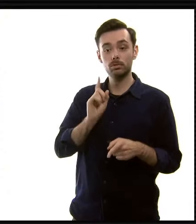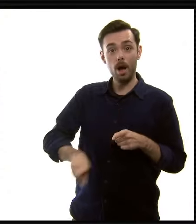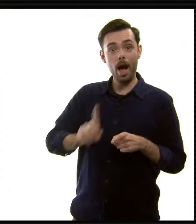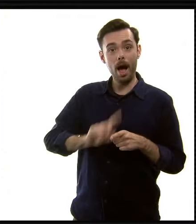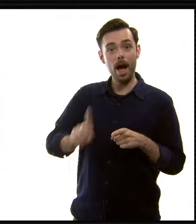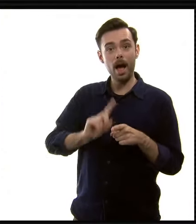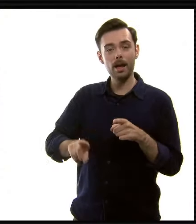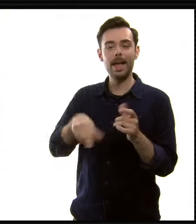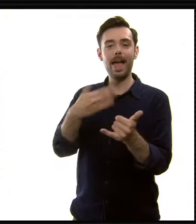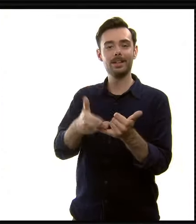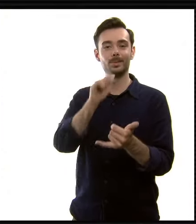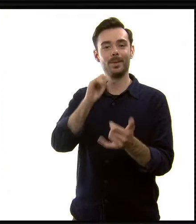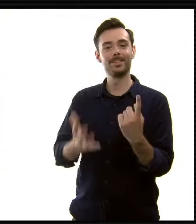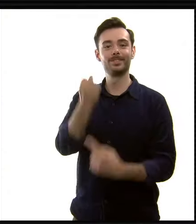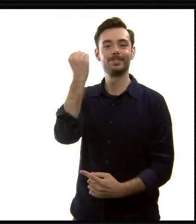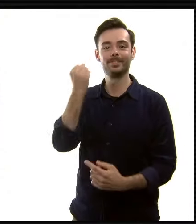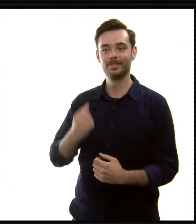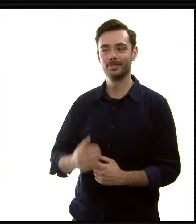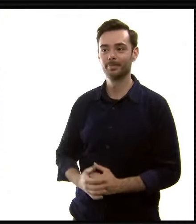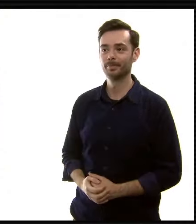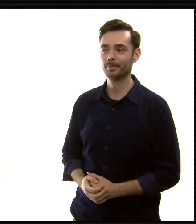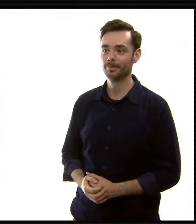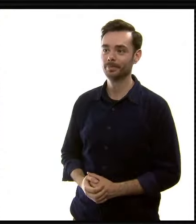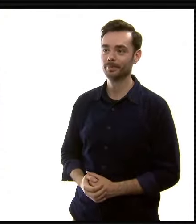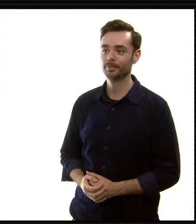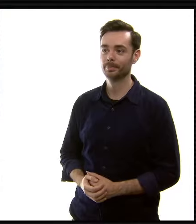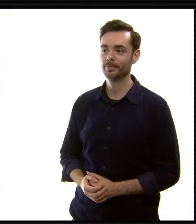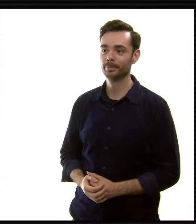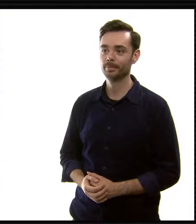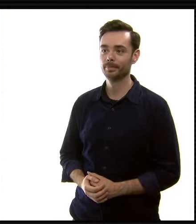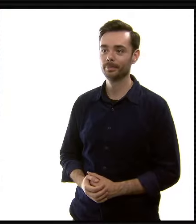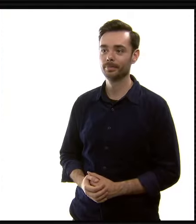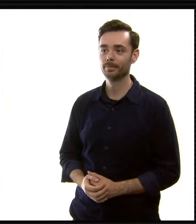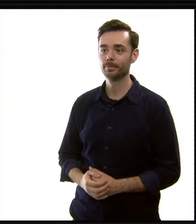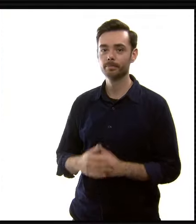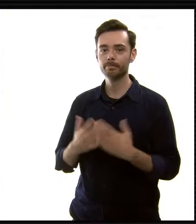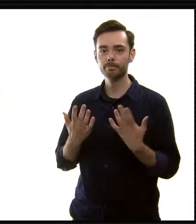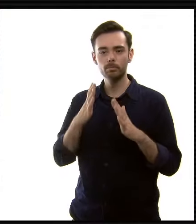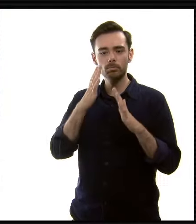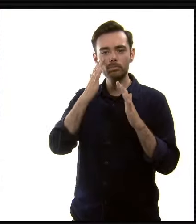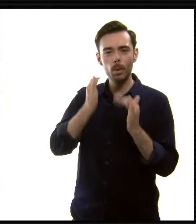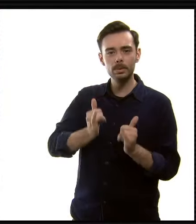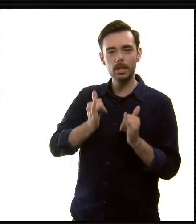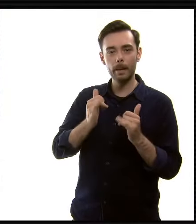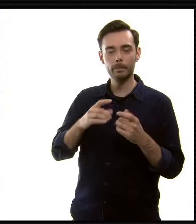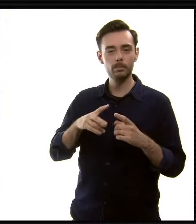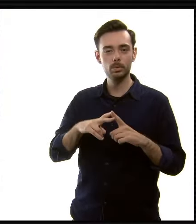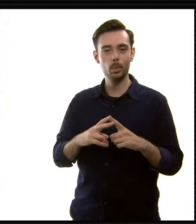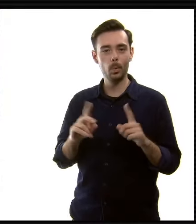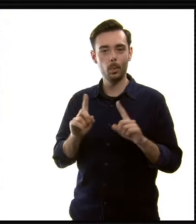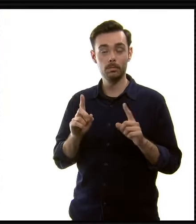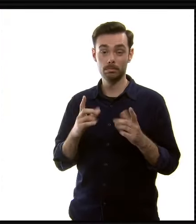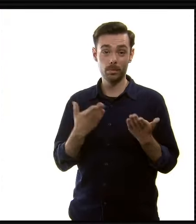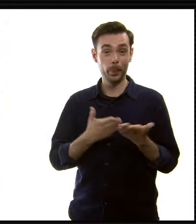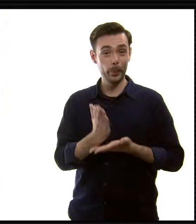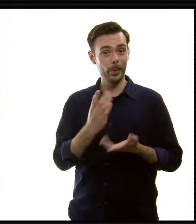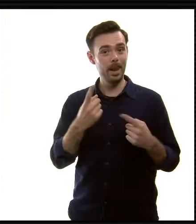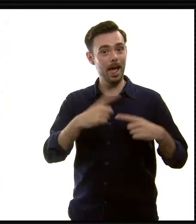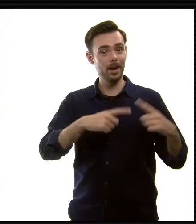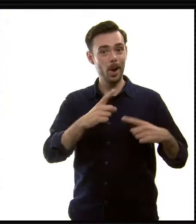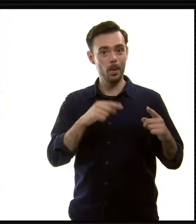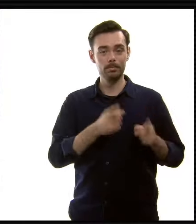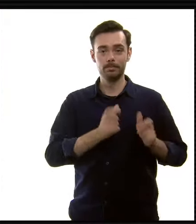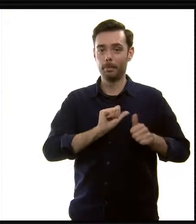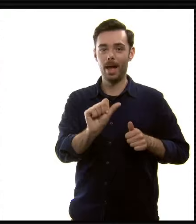The easiest prototyping tool you can use is LEGO bricks. Very quickly, you can have something, and it's a